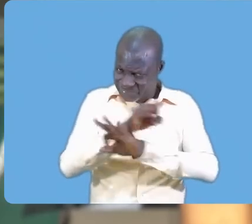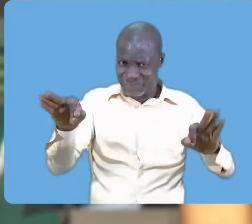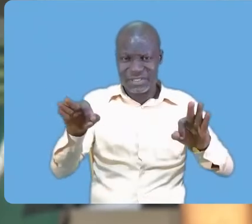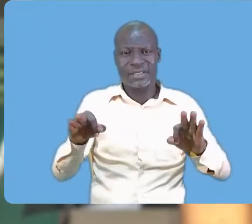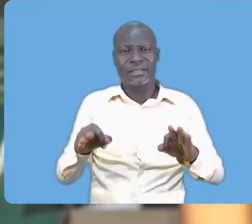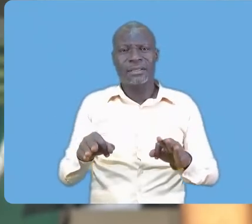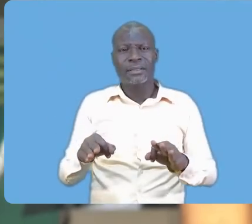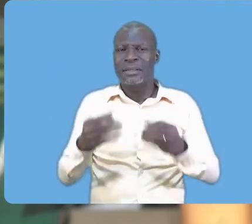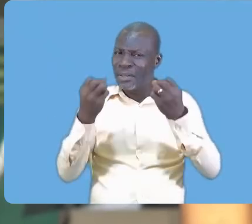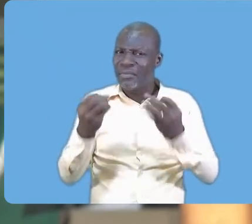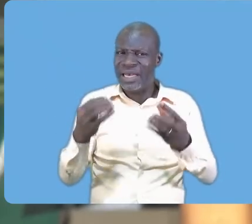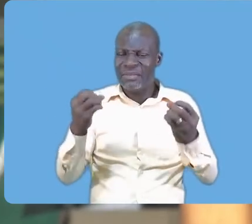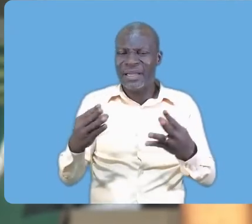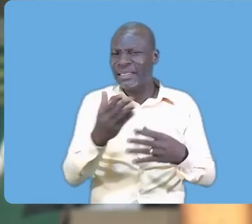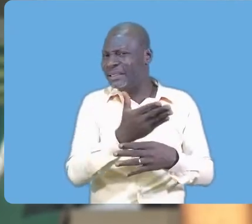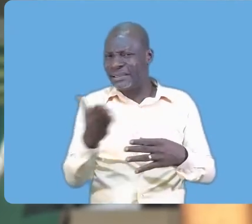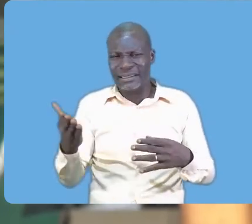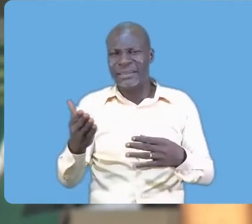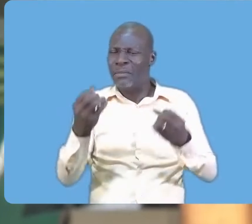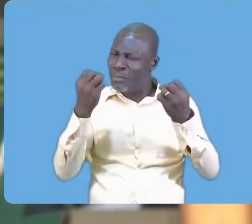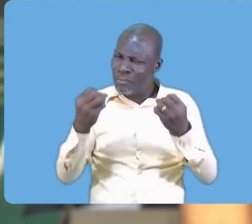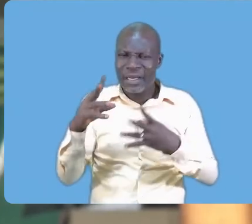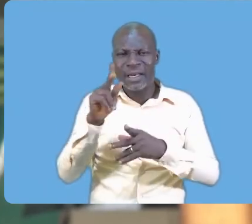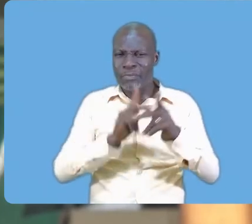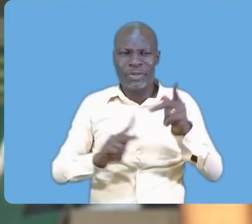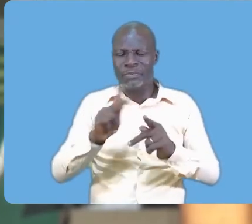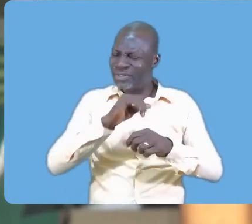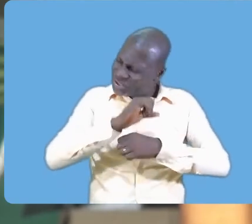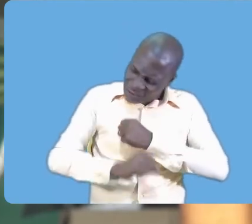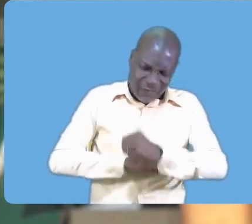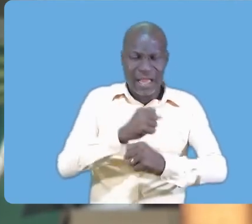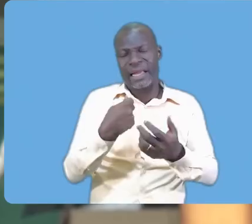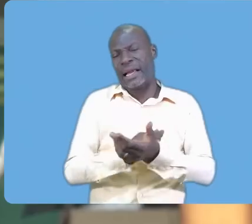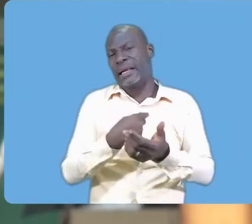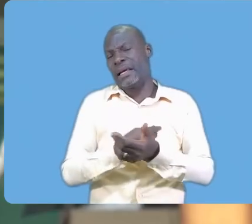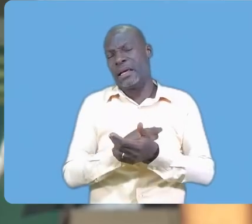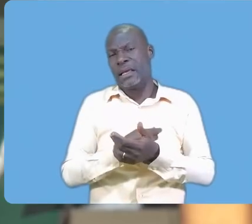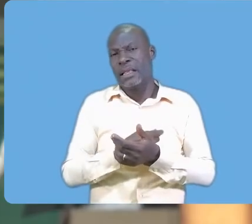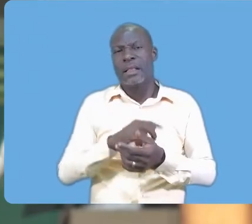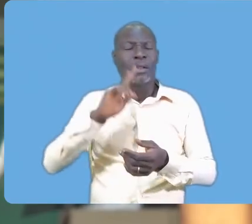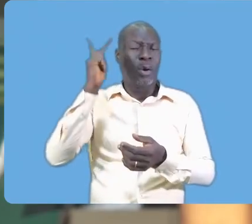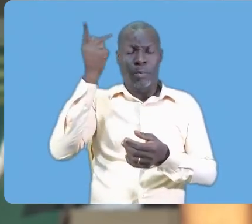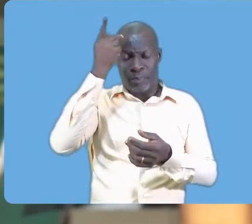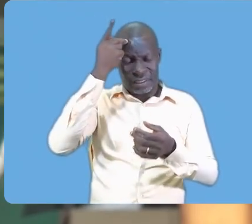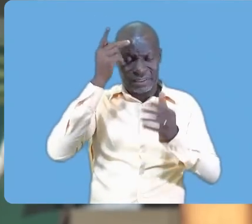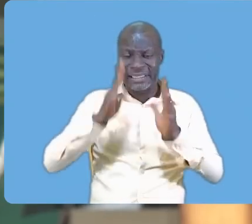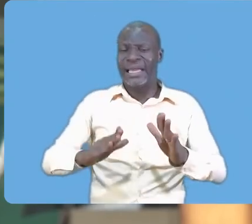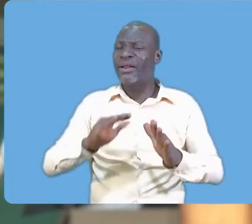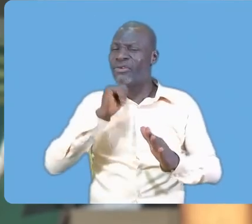bebre and a two maimo. A di papi and one who actually homo. It is a politicians I know one more you may